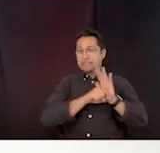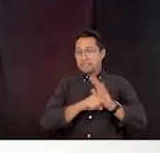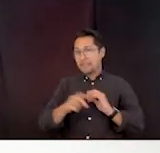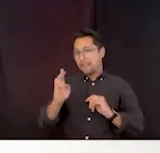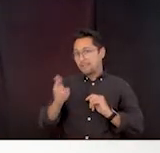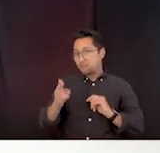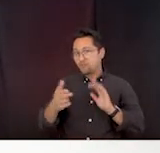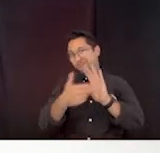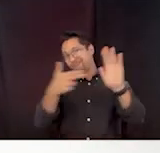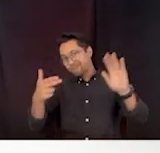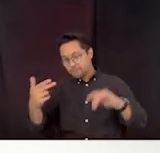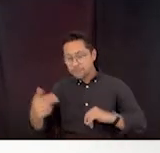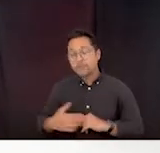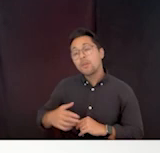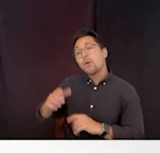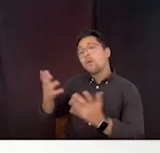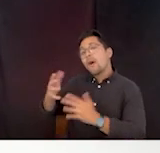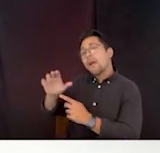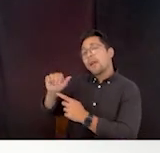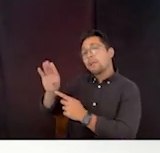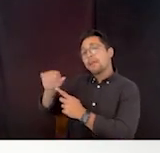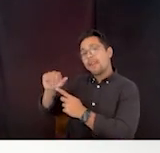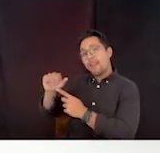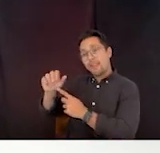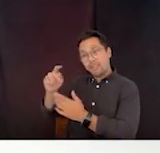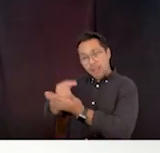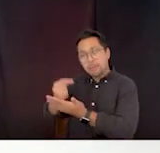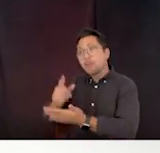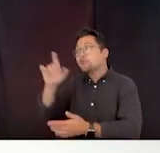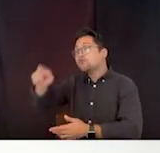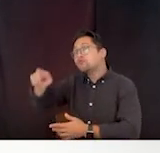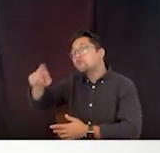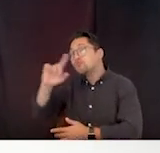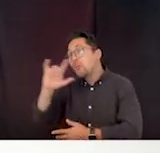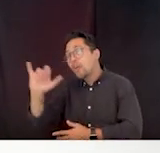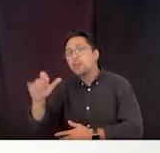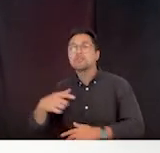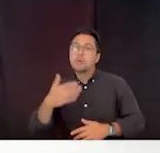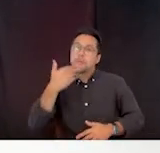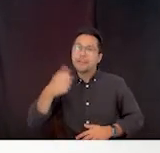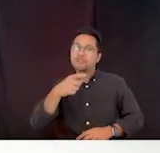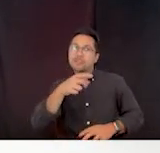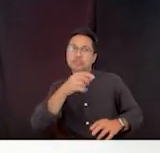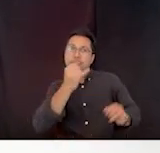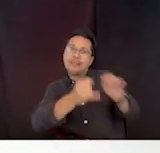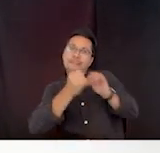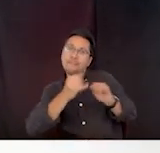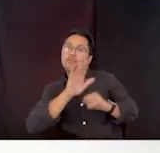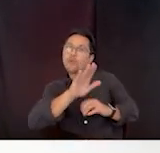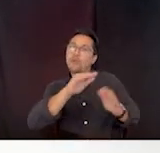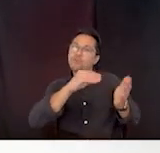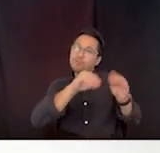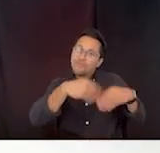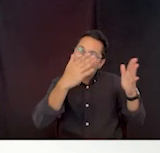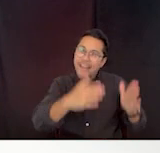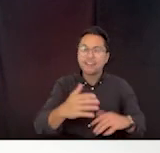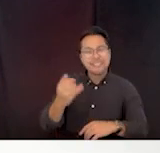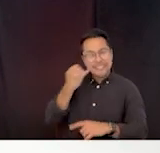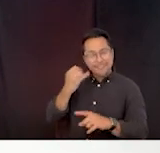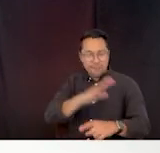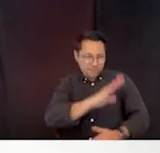What ABA therapy should be looking like, and again, this is why we encourage you to interview your providers, is if your child is 2, I think